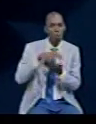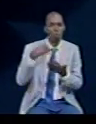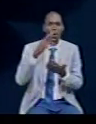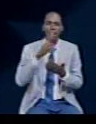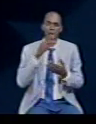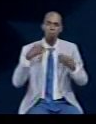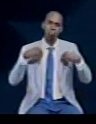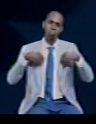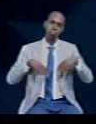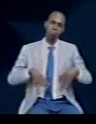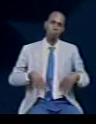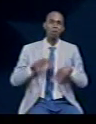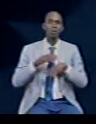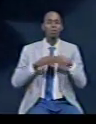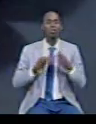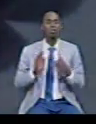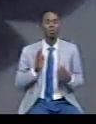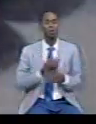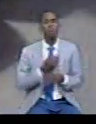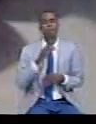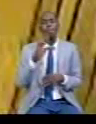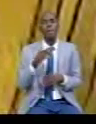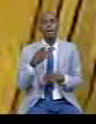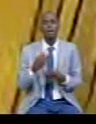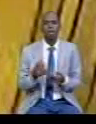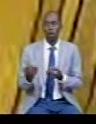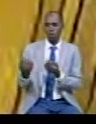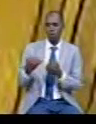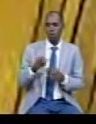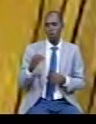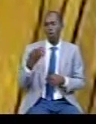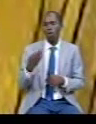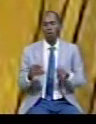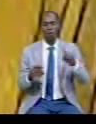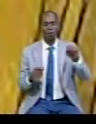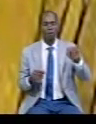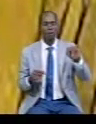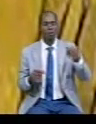down comforted us by the coming of Titus.